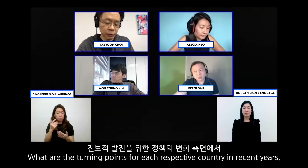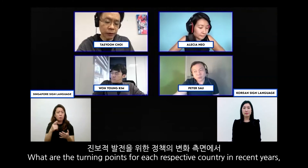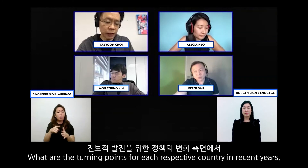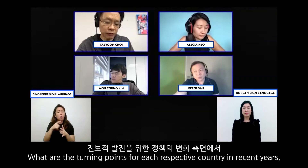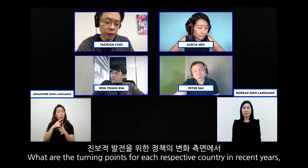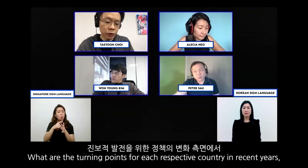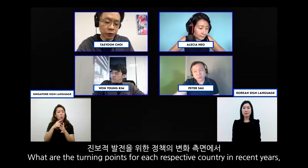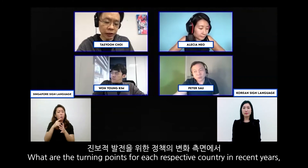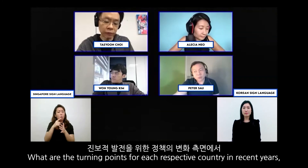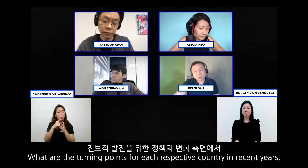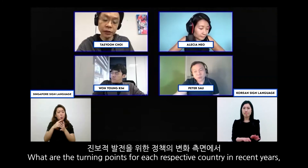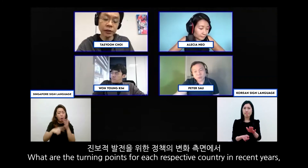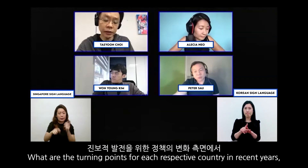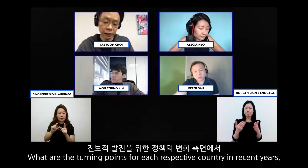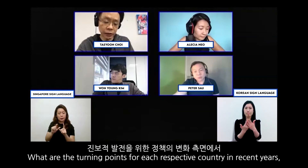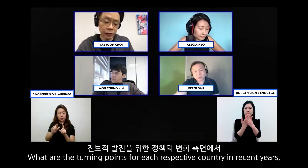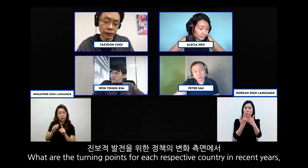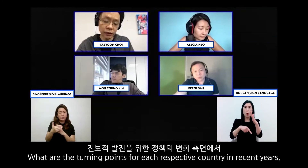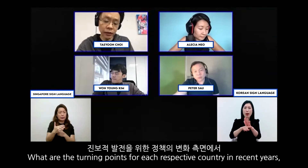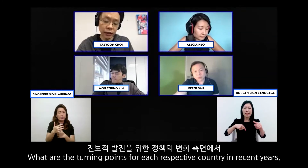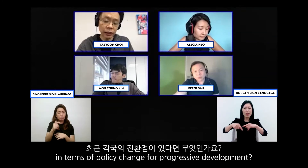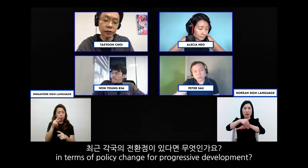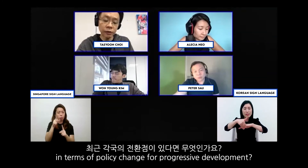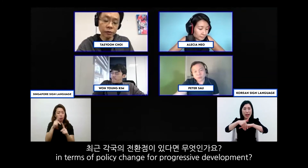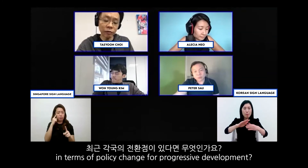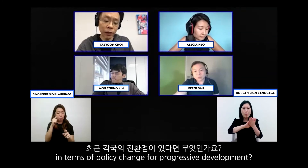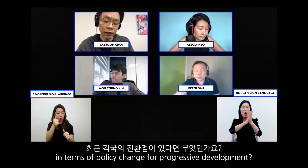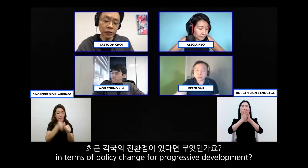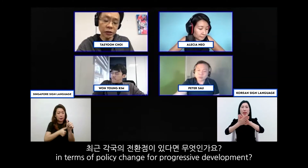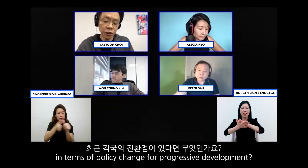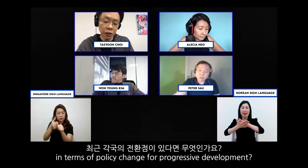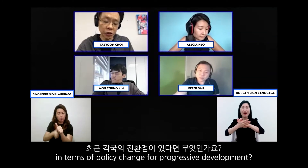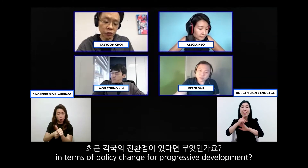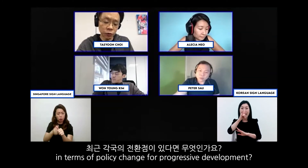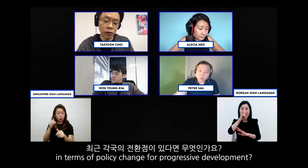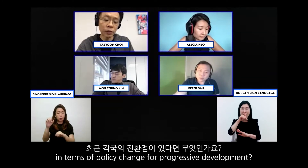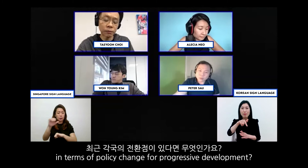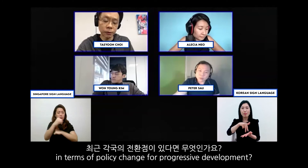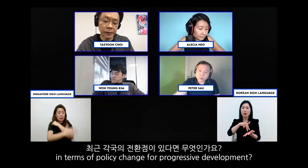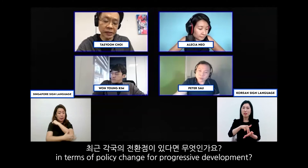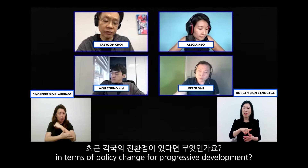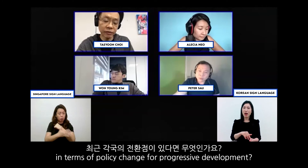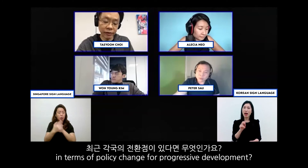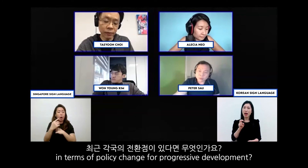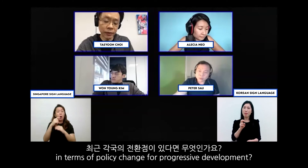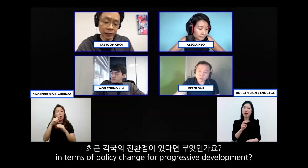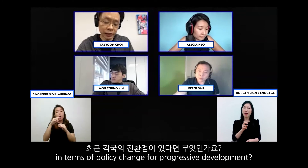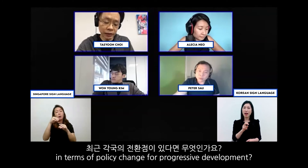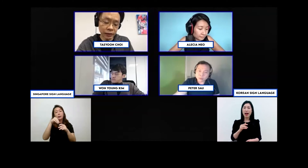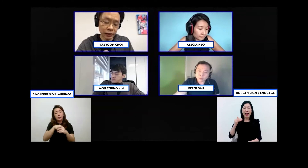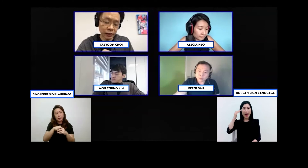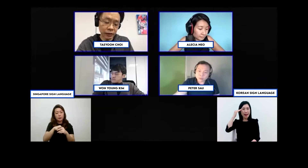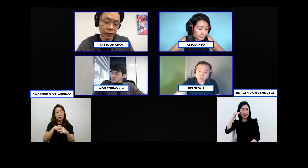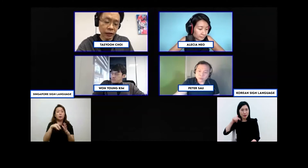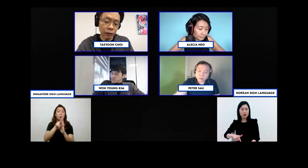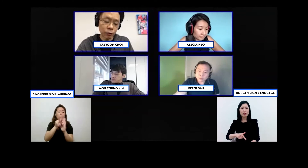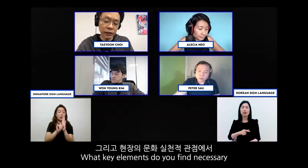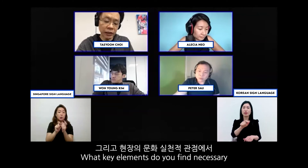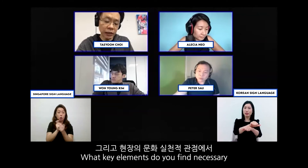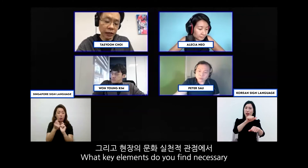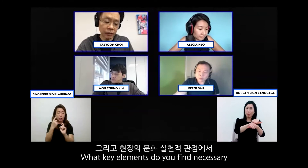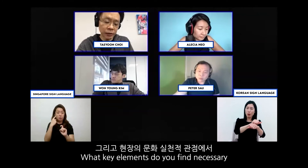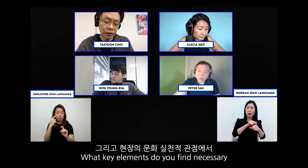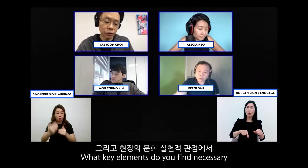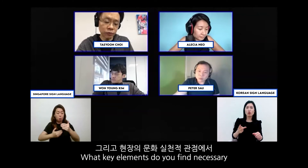each respective country in recent years in terms of policy change for progressive development?